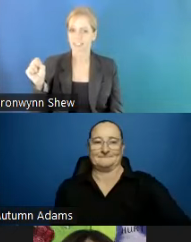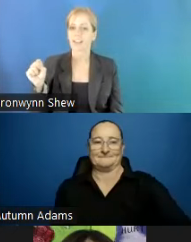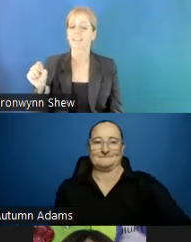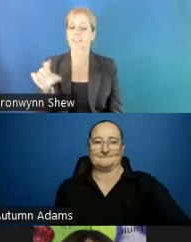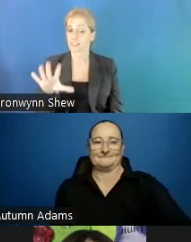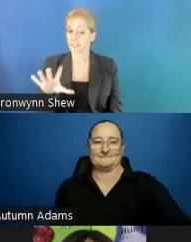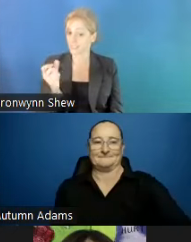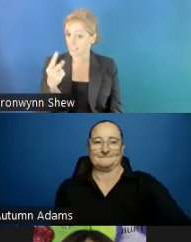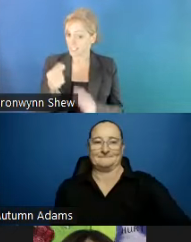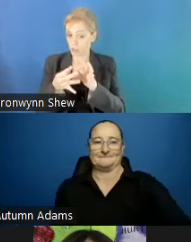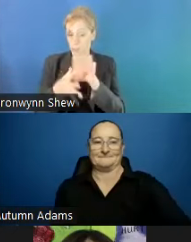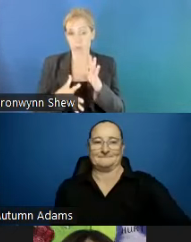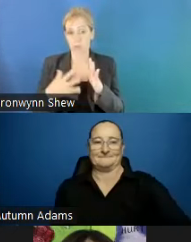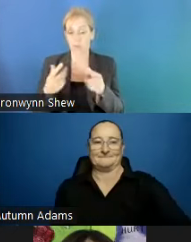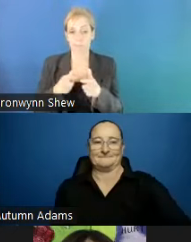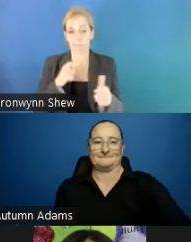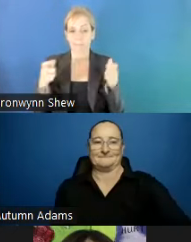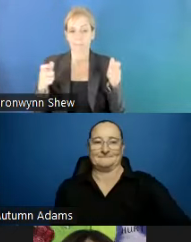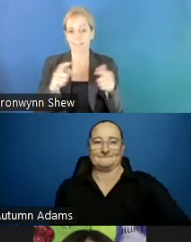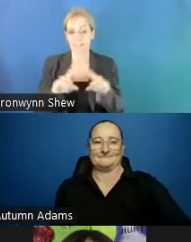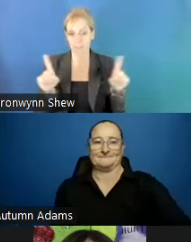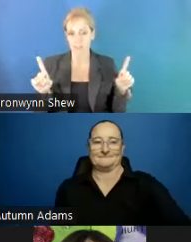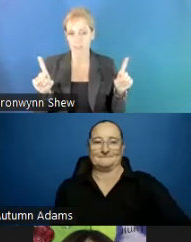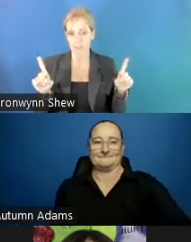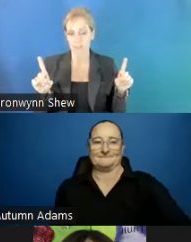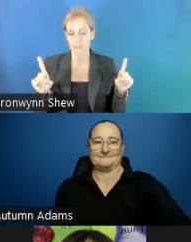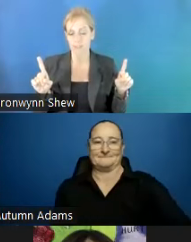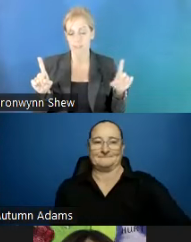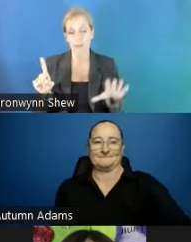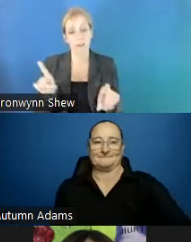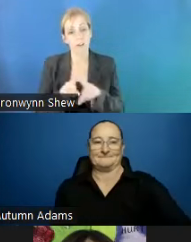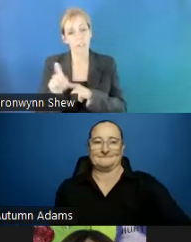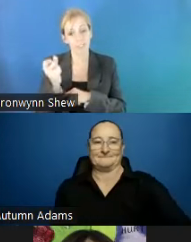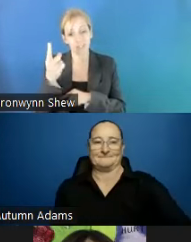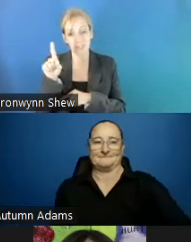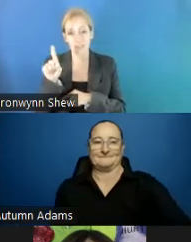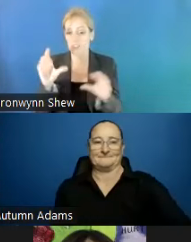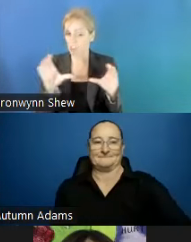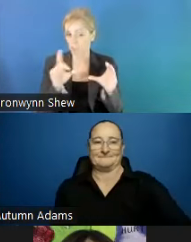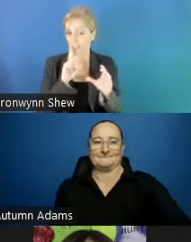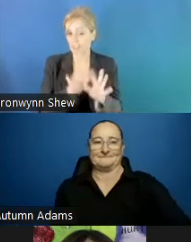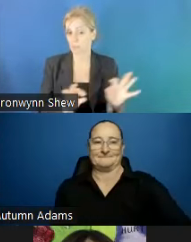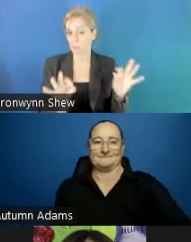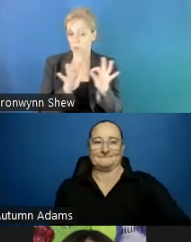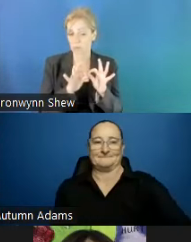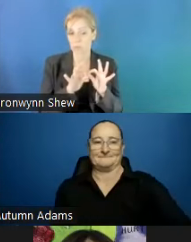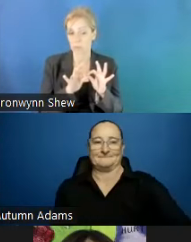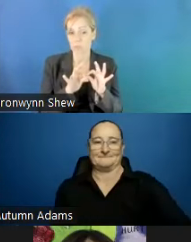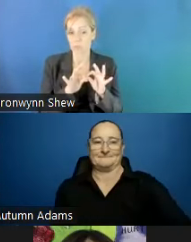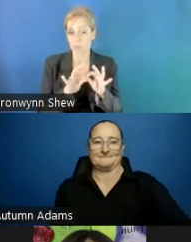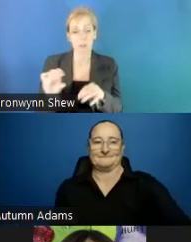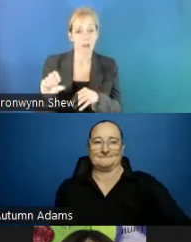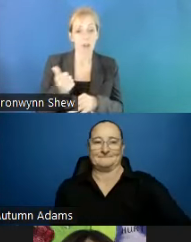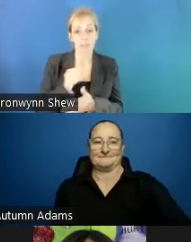difference, and making sure that they're certified as well. We do have certified deaf interpreters, which is great,